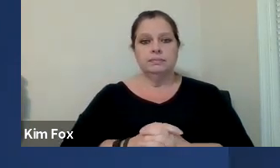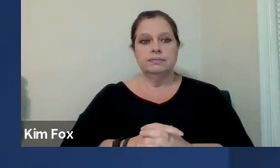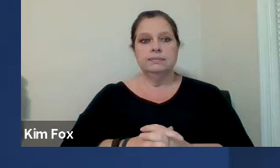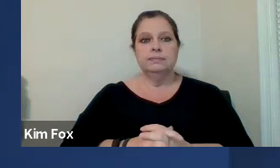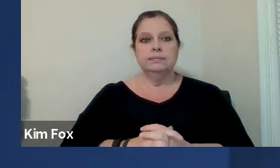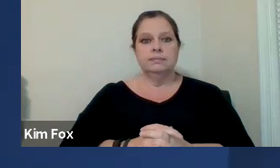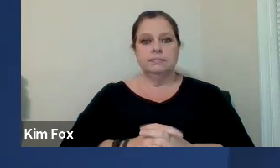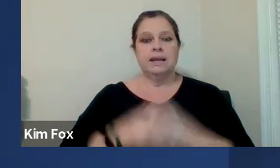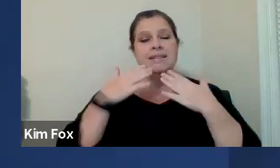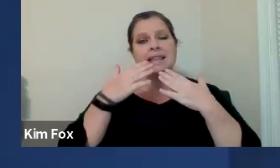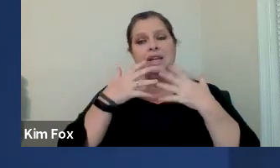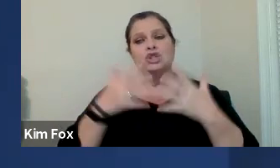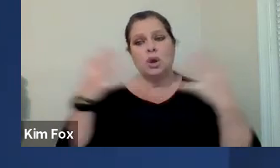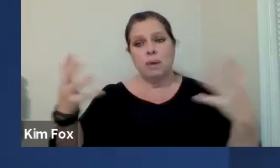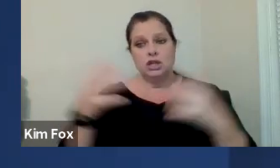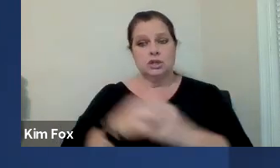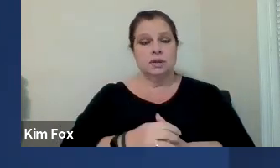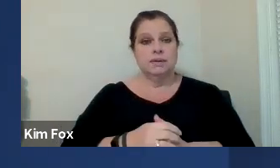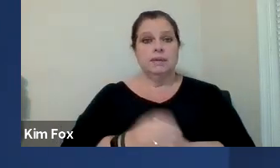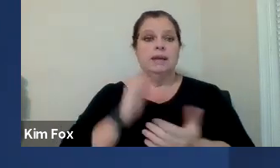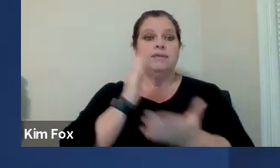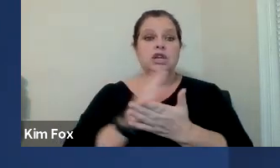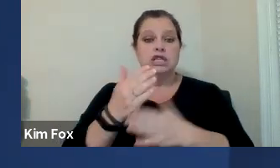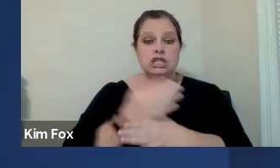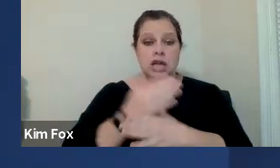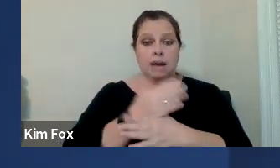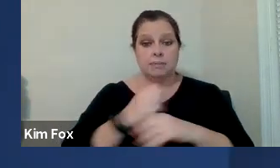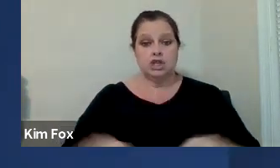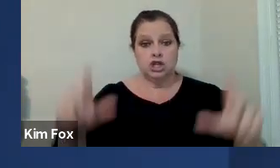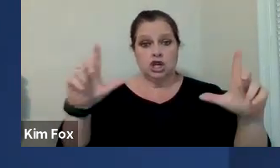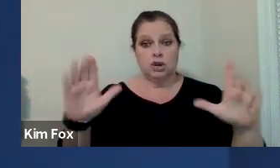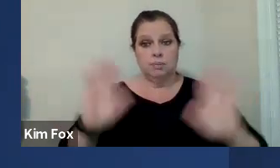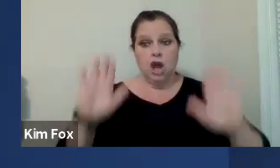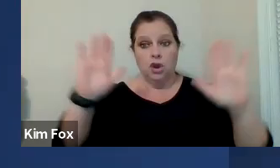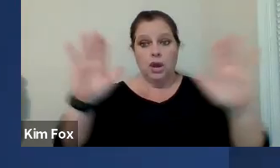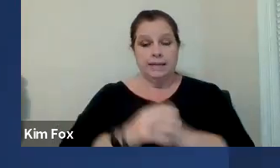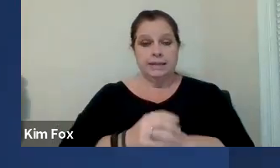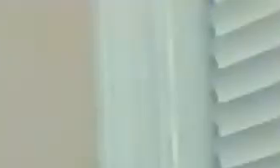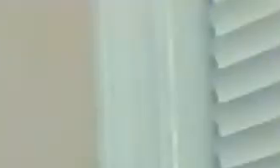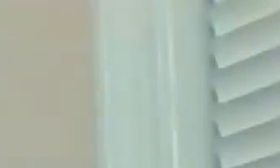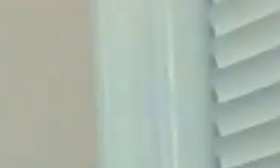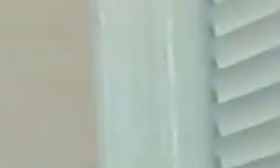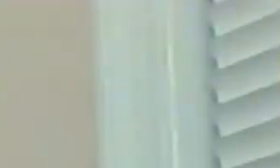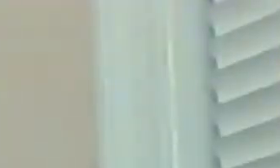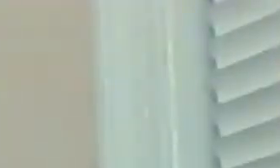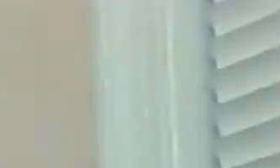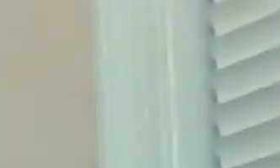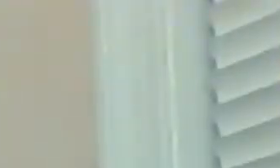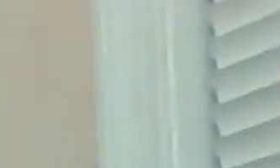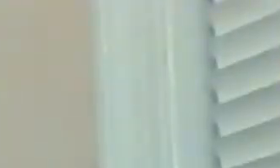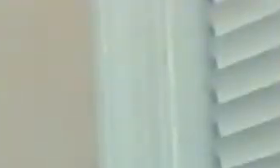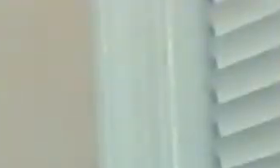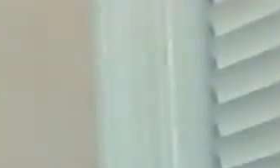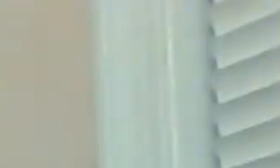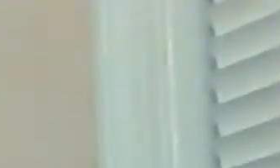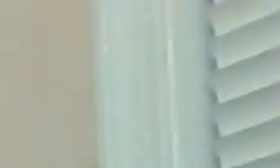Great. Thank you so much. If you could stop sharing your screen, that would be great. That wraps up our questions that we have time